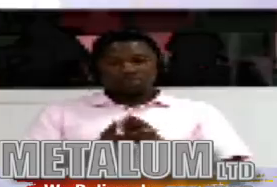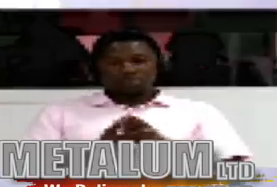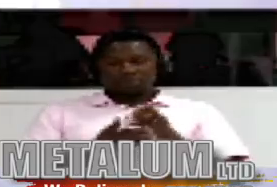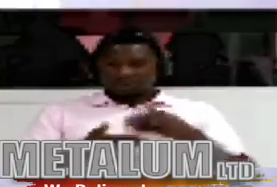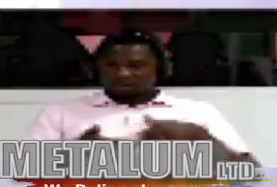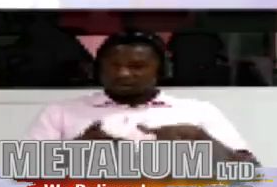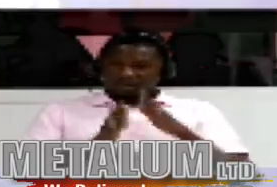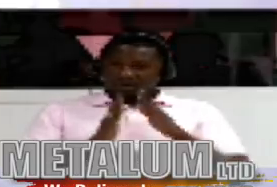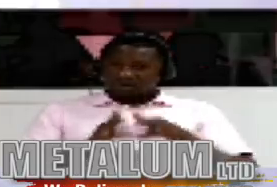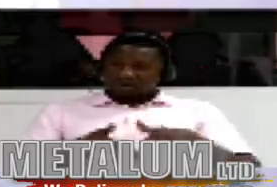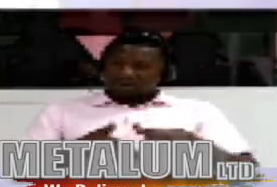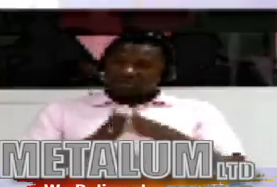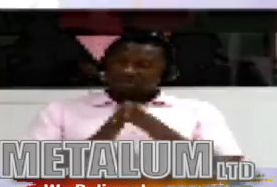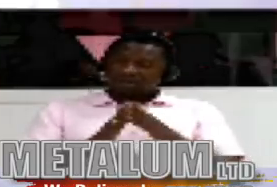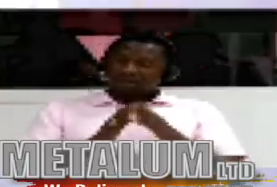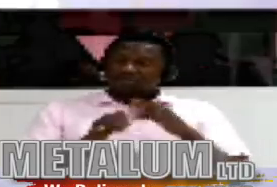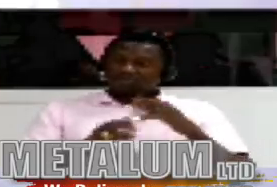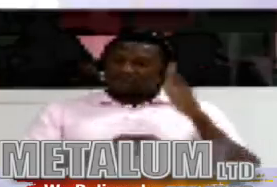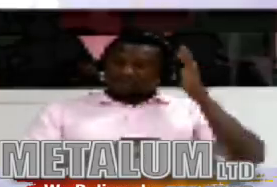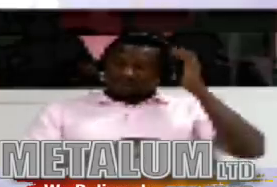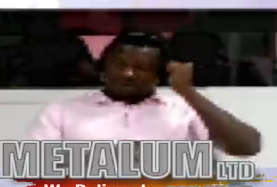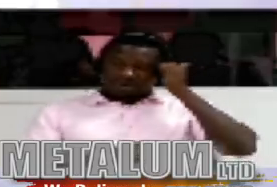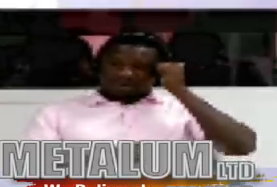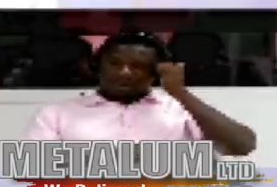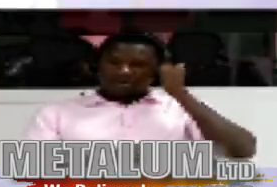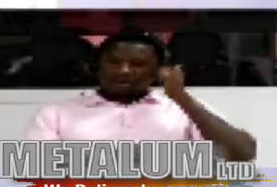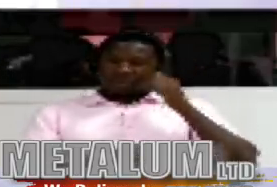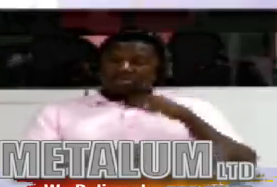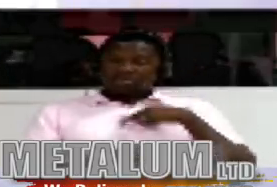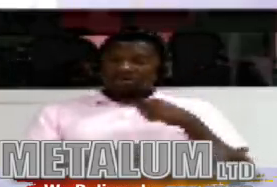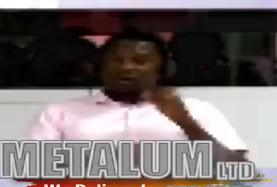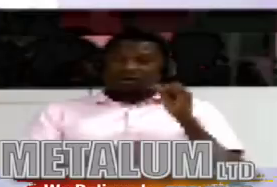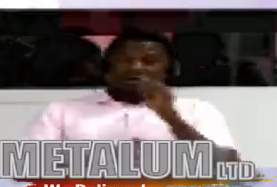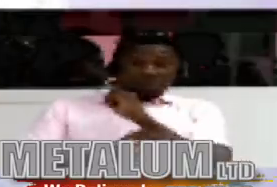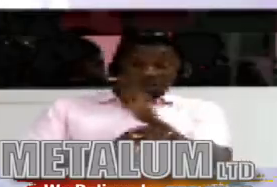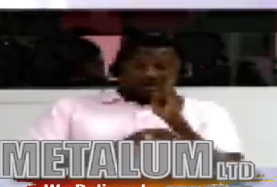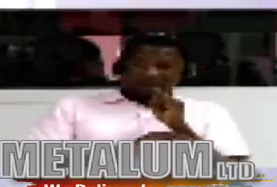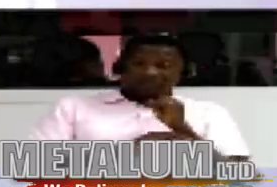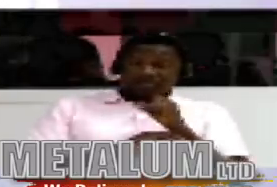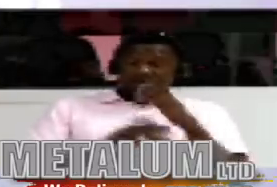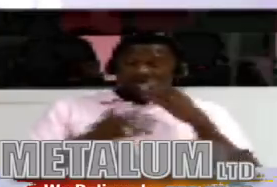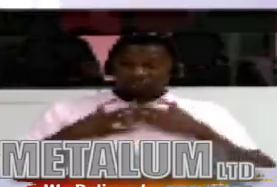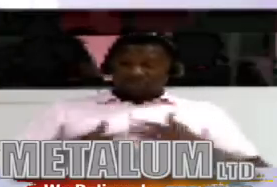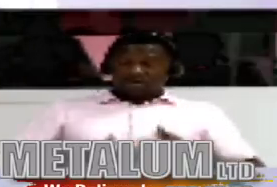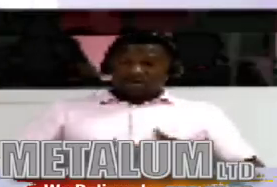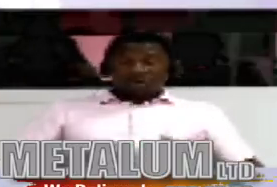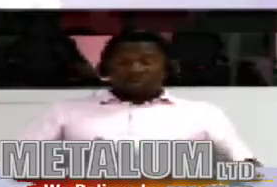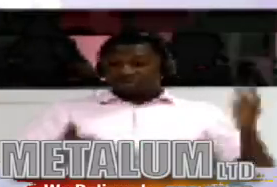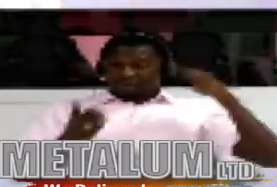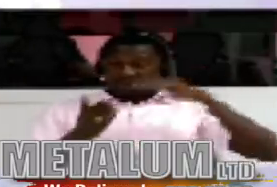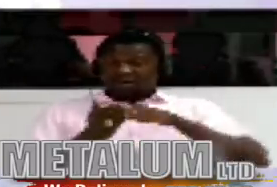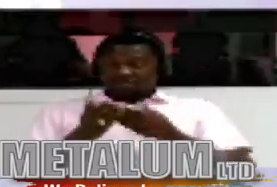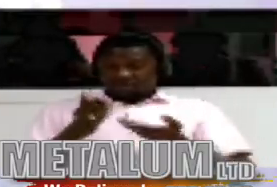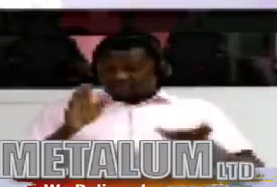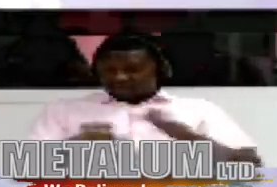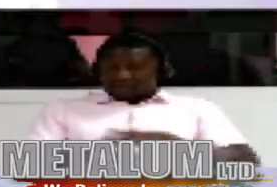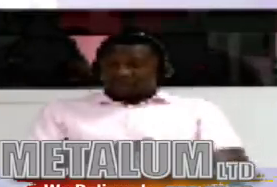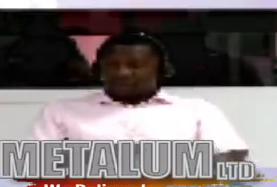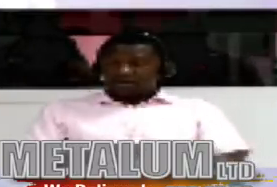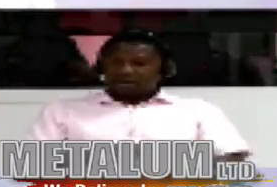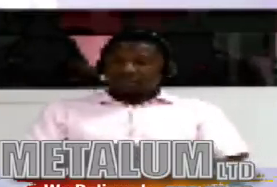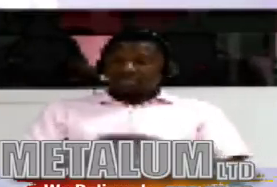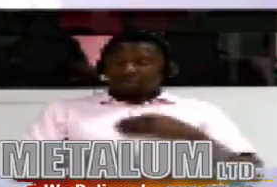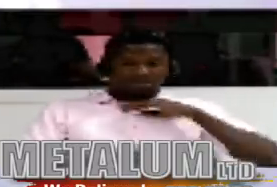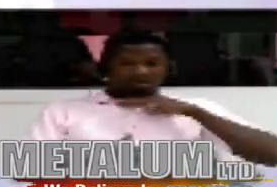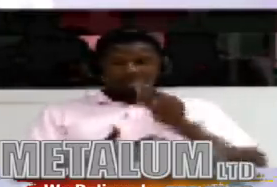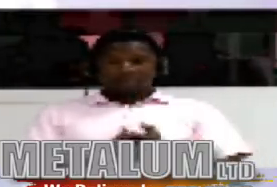line, I also understood that an unidentified body, up to the time of burial, I